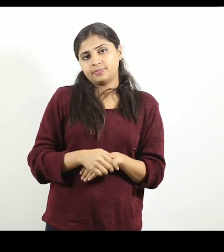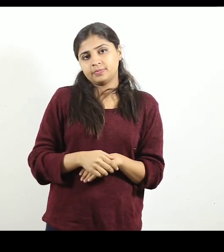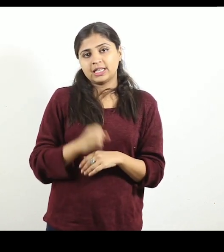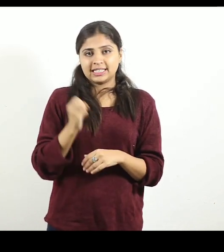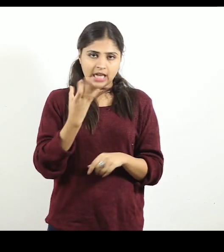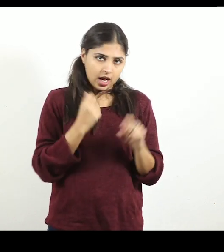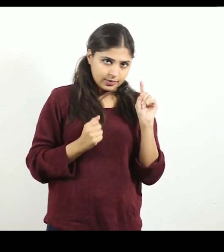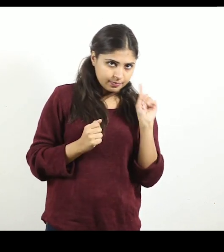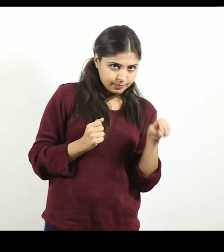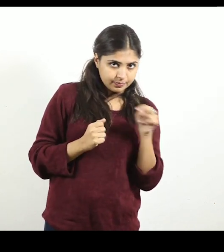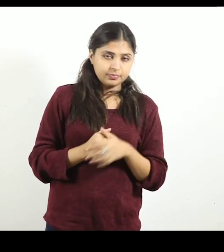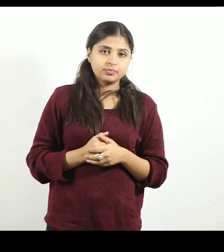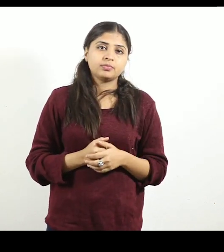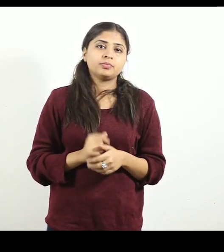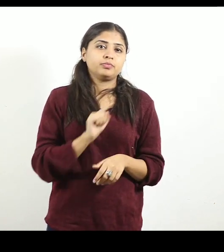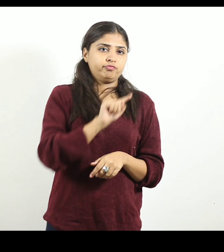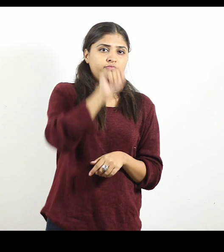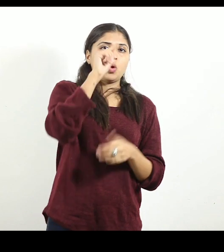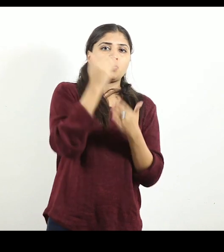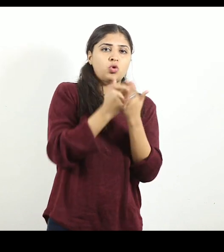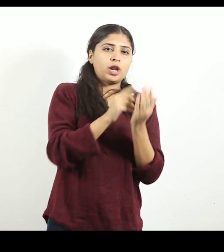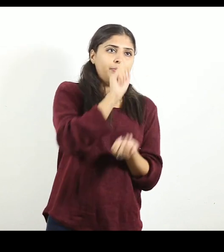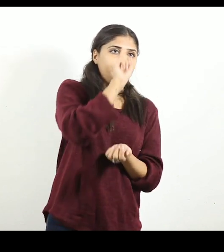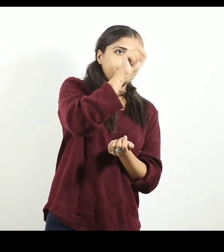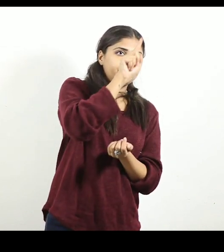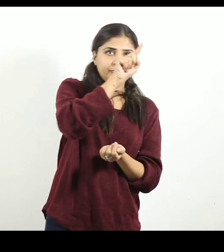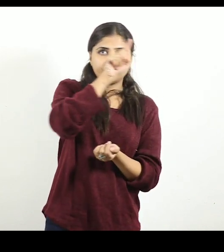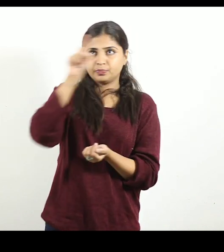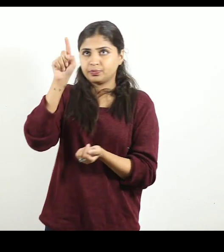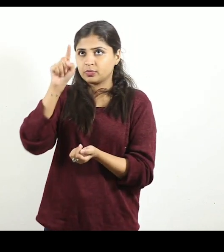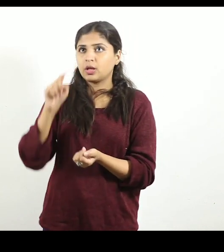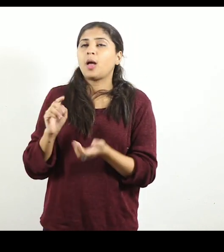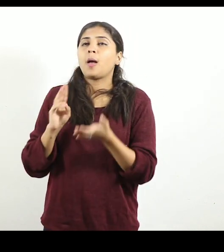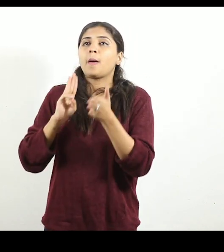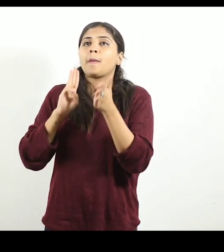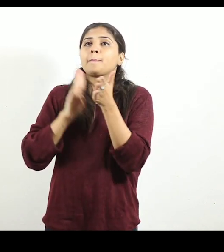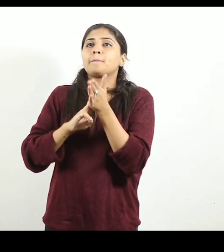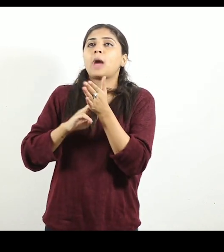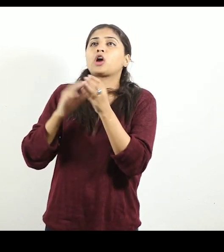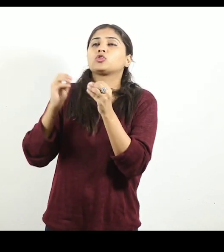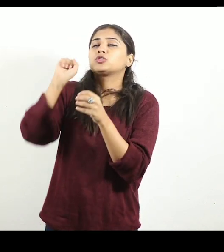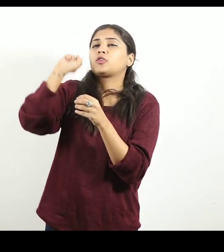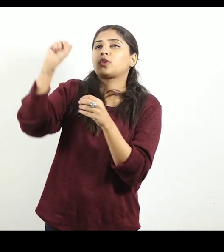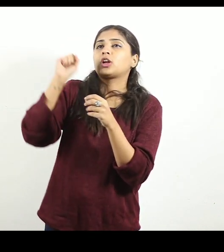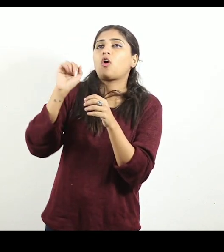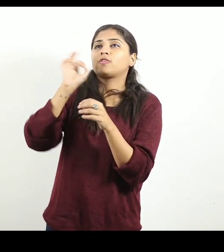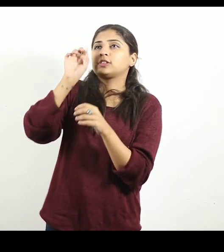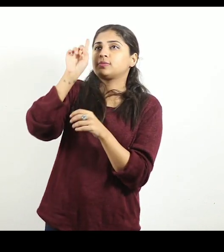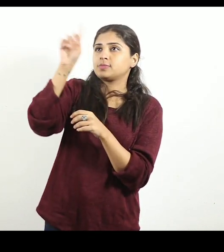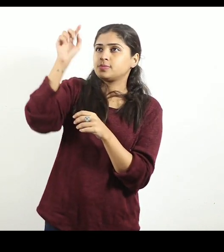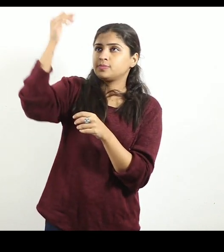button, highlight Programs, highlight Microsoft Office, click on Microsoft Excel.